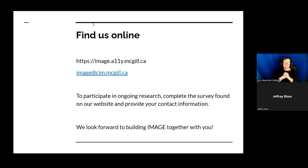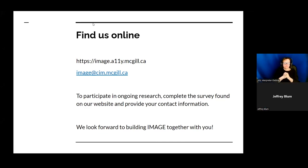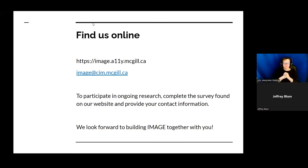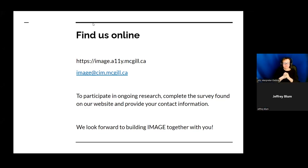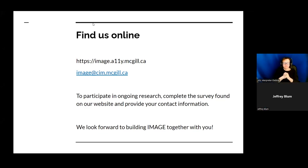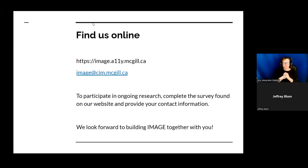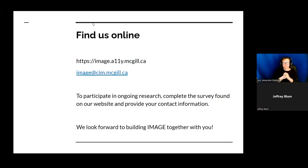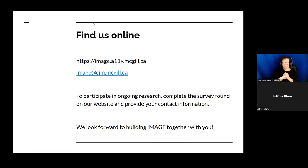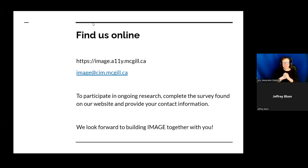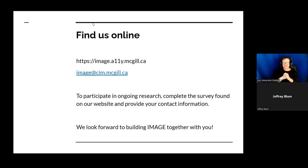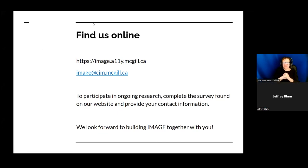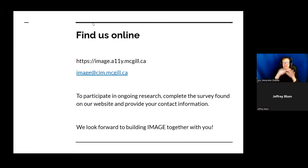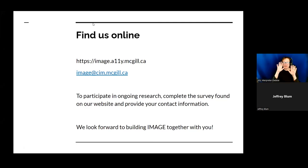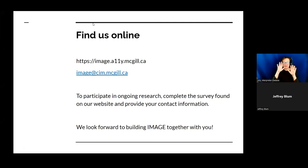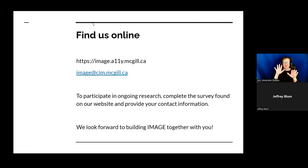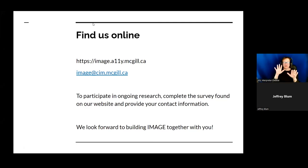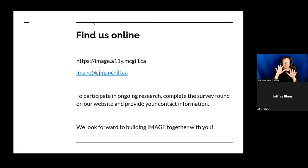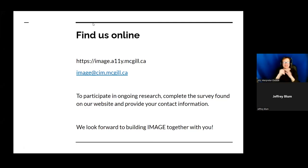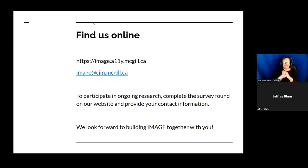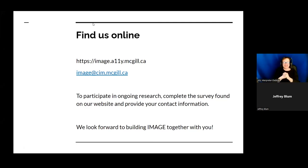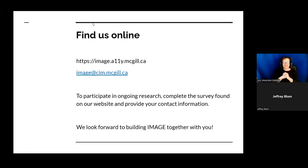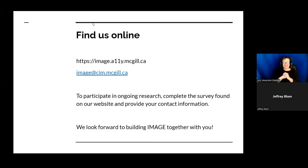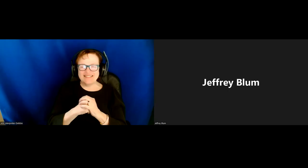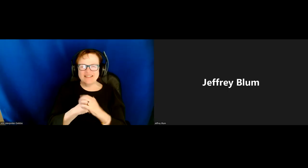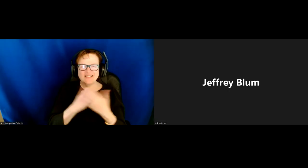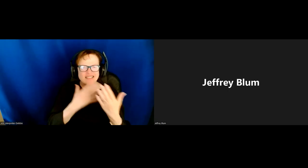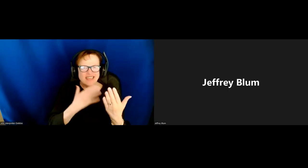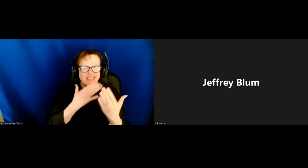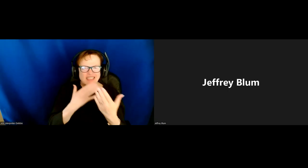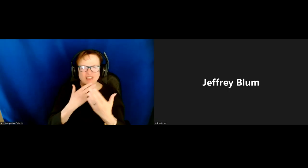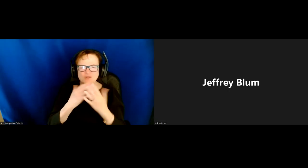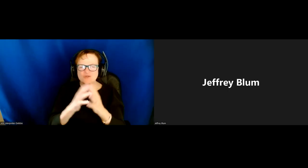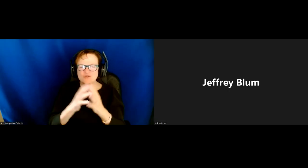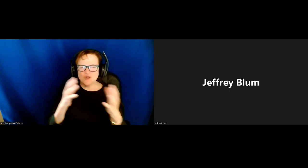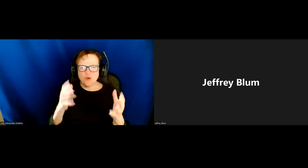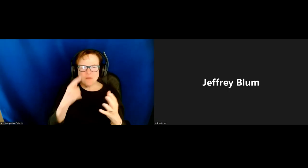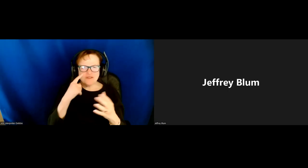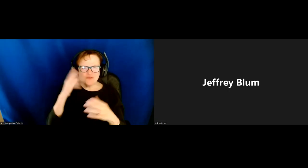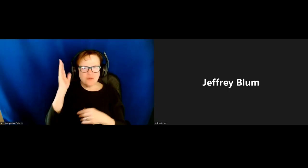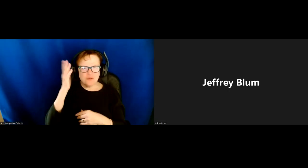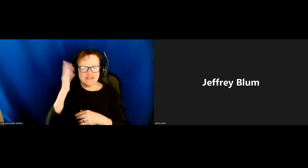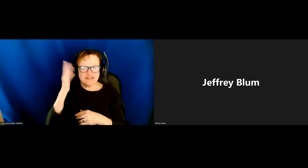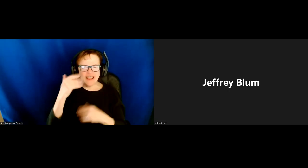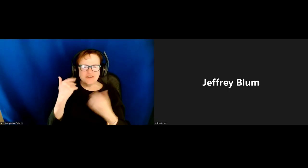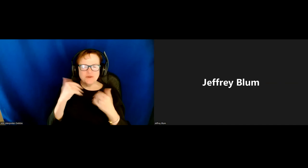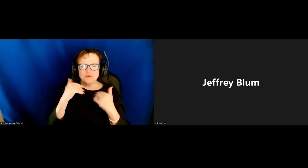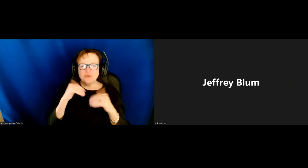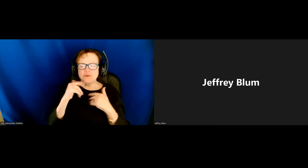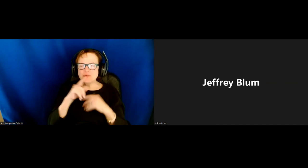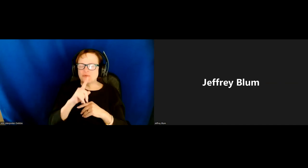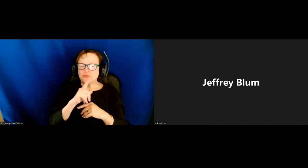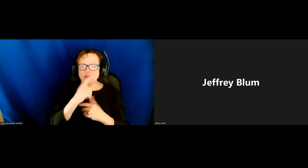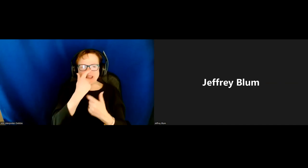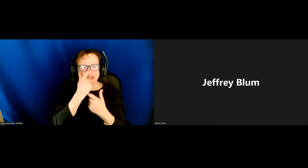questions. Great. So thank you so much for this presentation today. Tons of really interesting